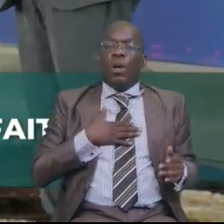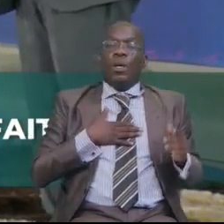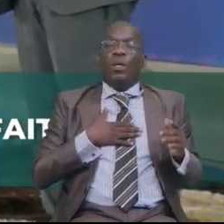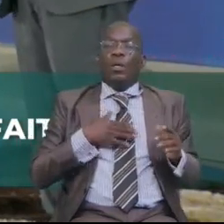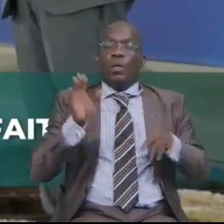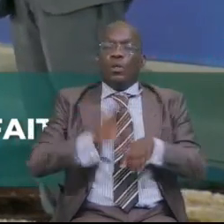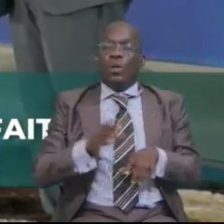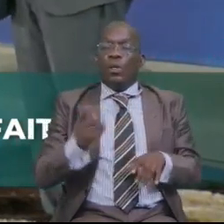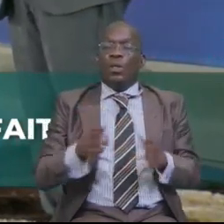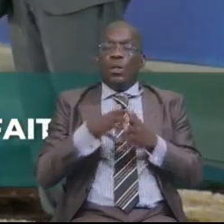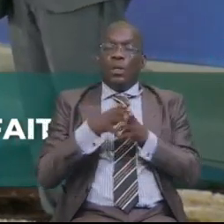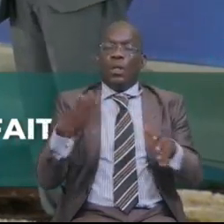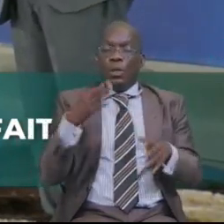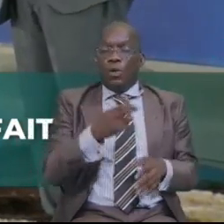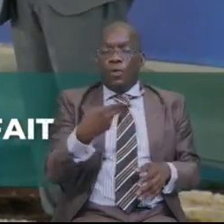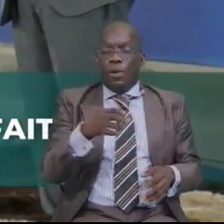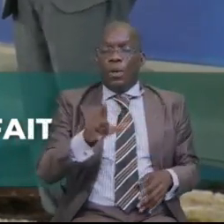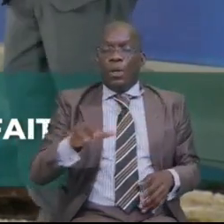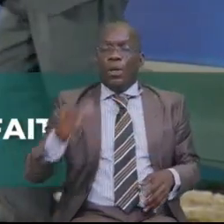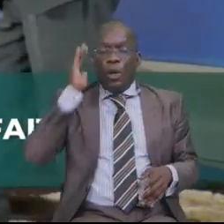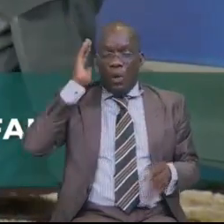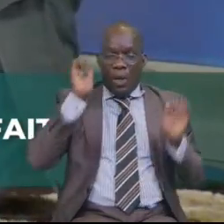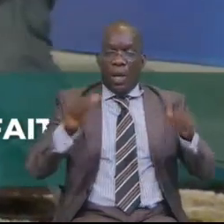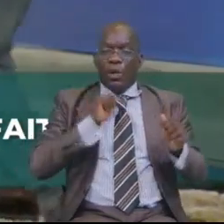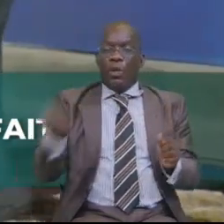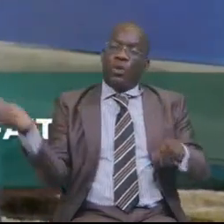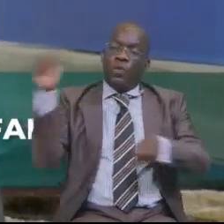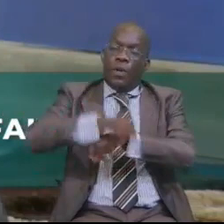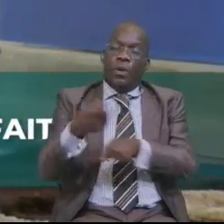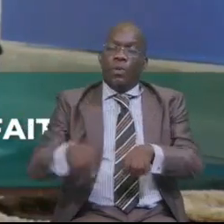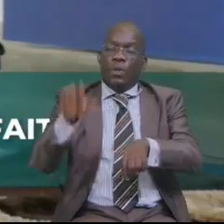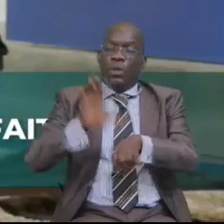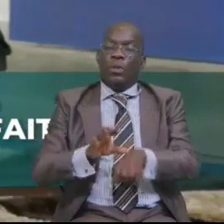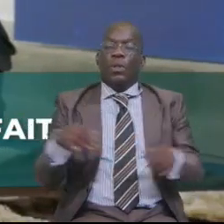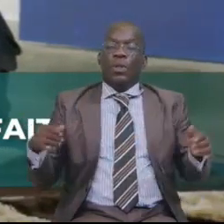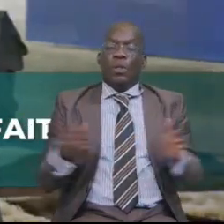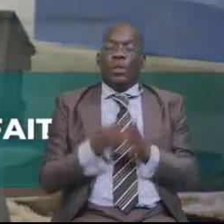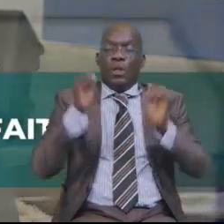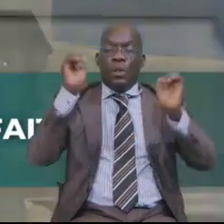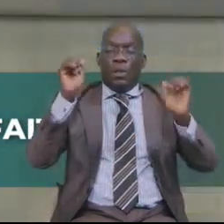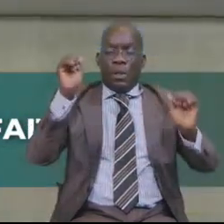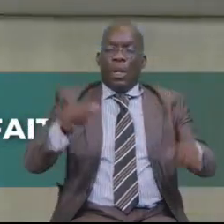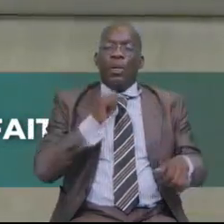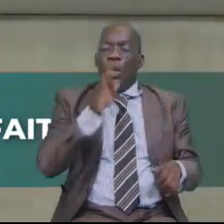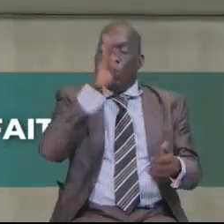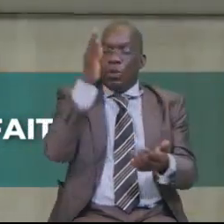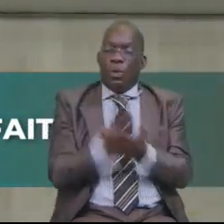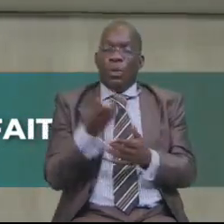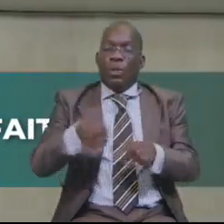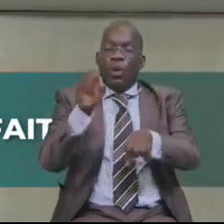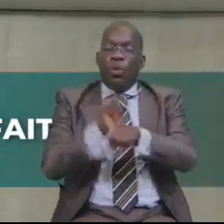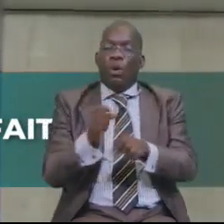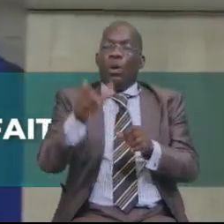cannot prevail against the church. It's unstoppable. The commission God has given us, the